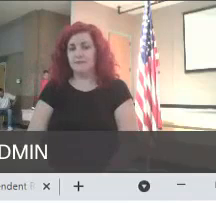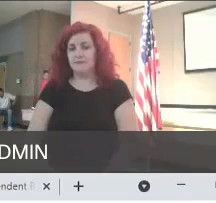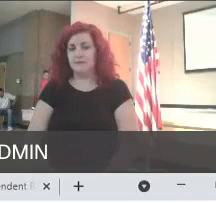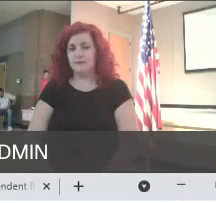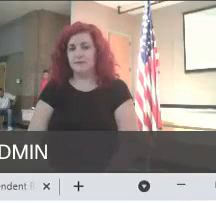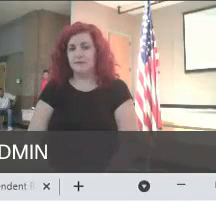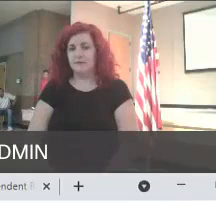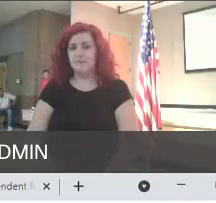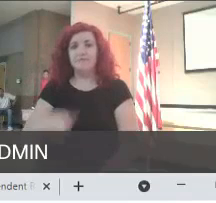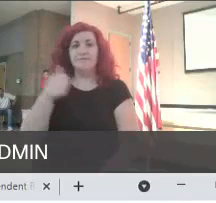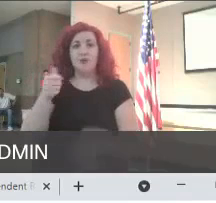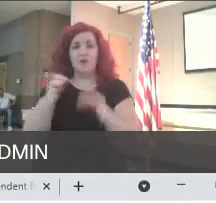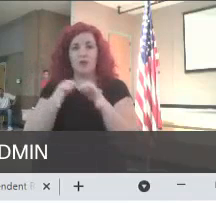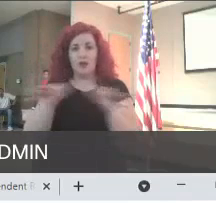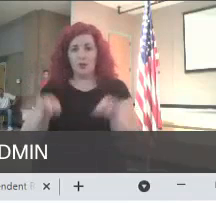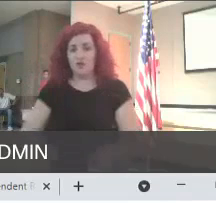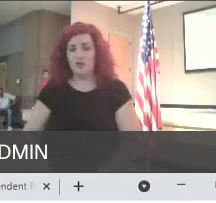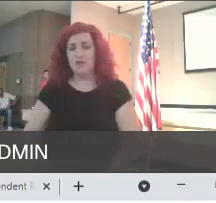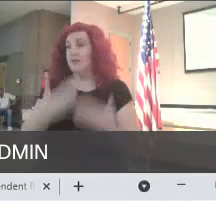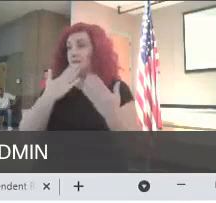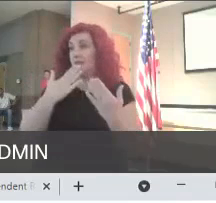Yate, thank you very much.